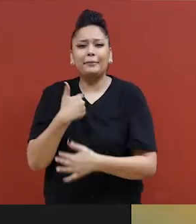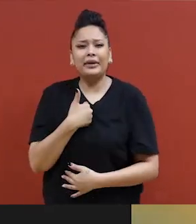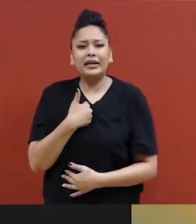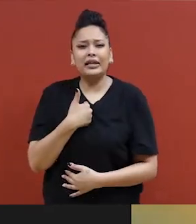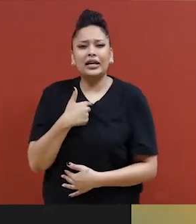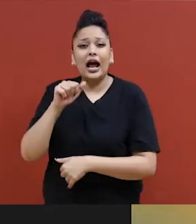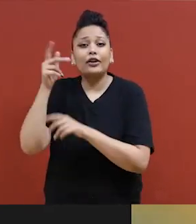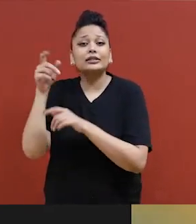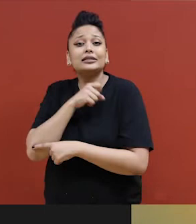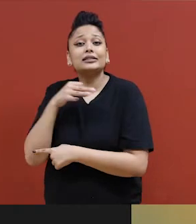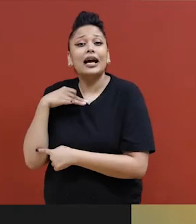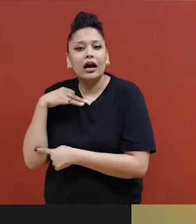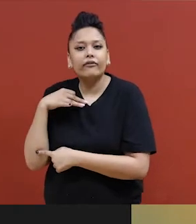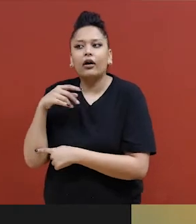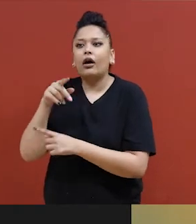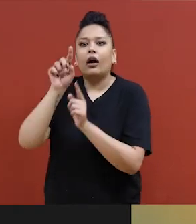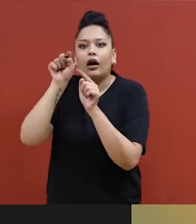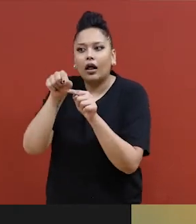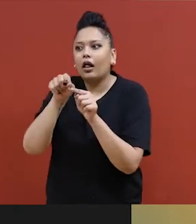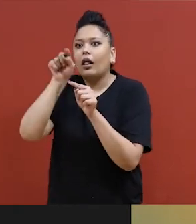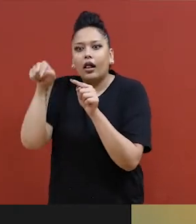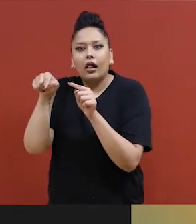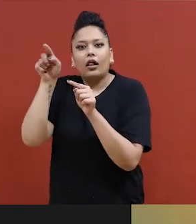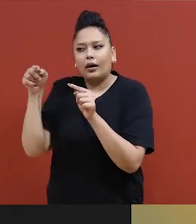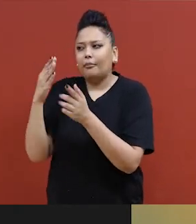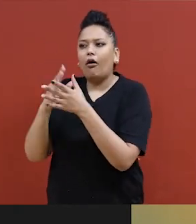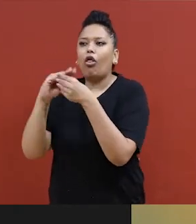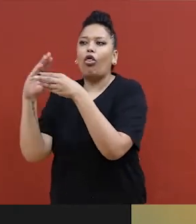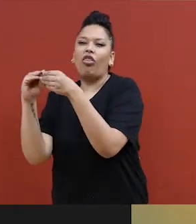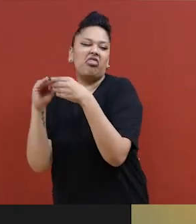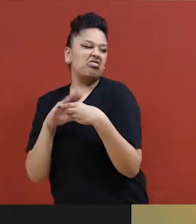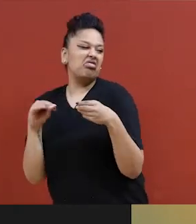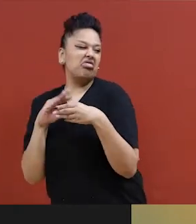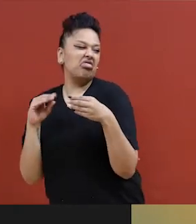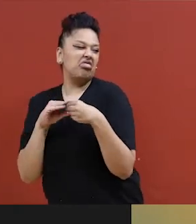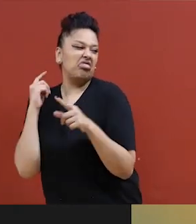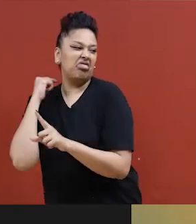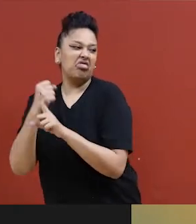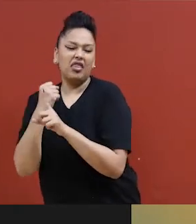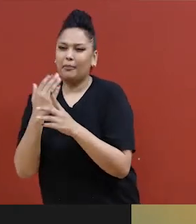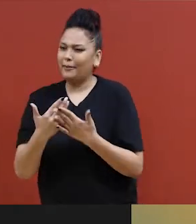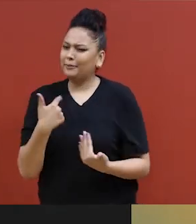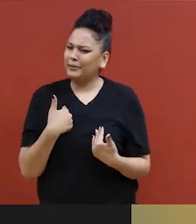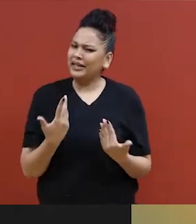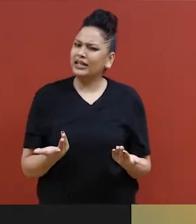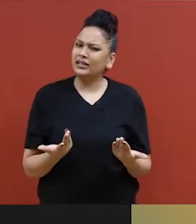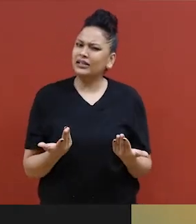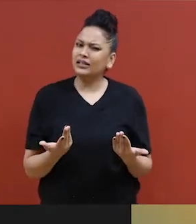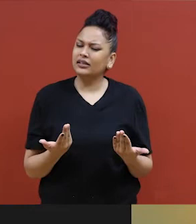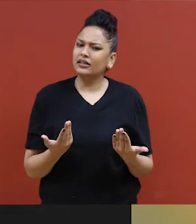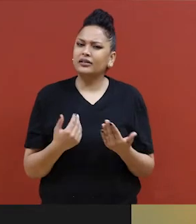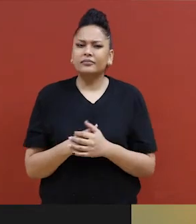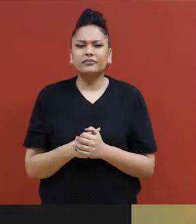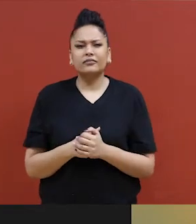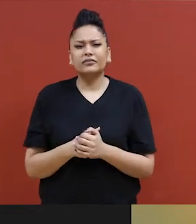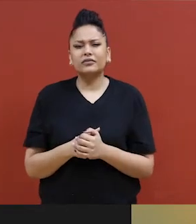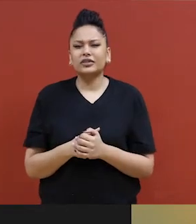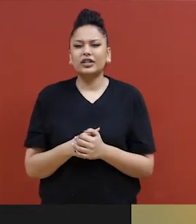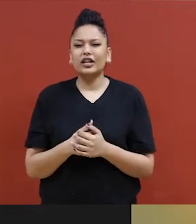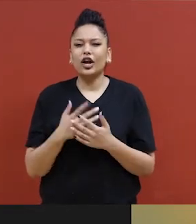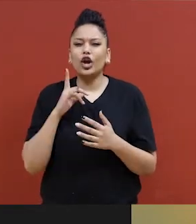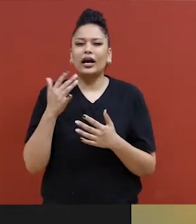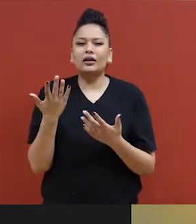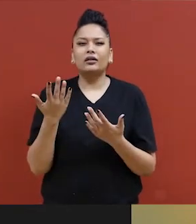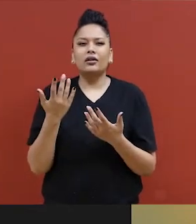like PSW's office, or and it manifests in, it's like